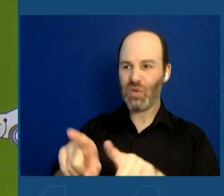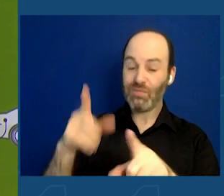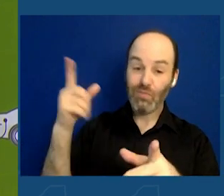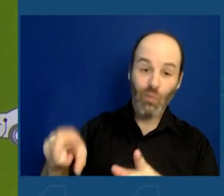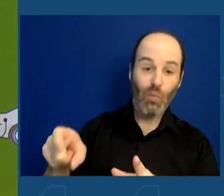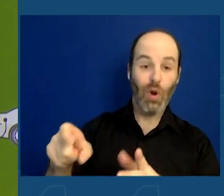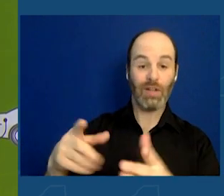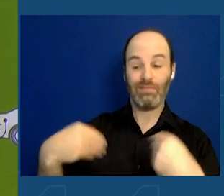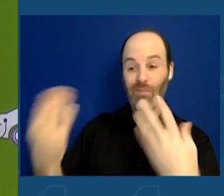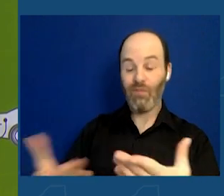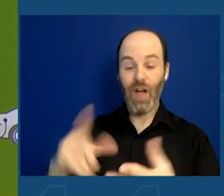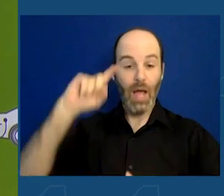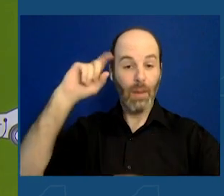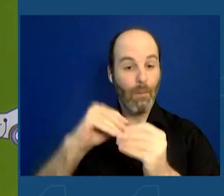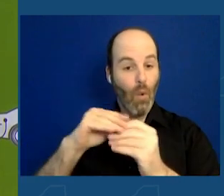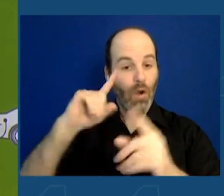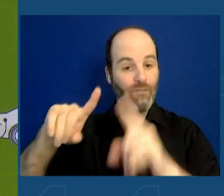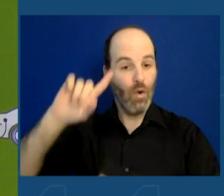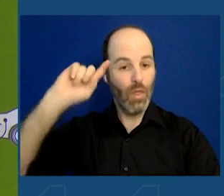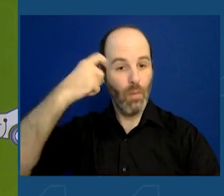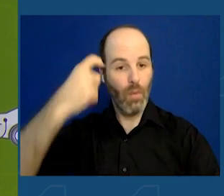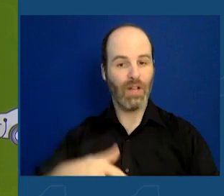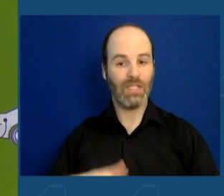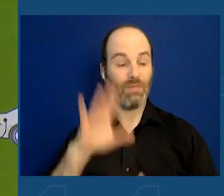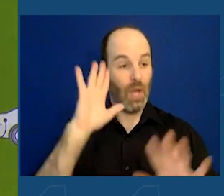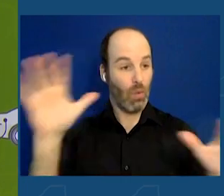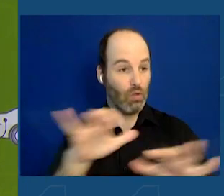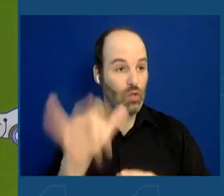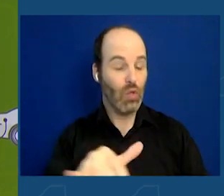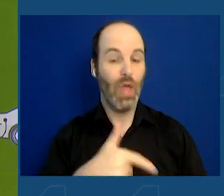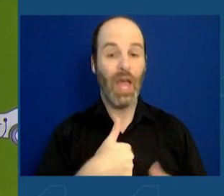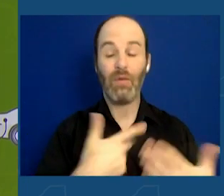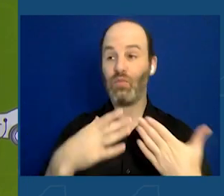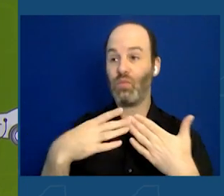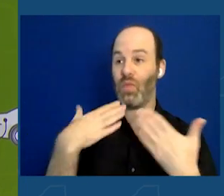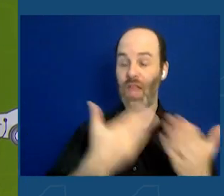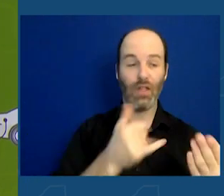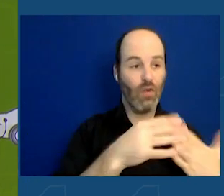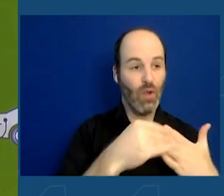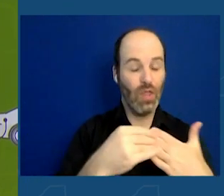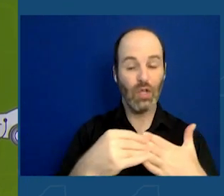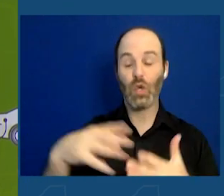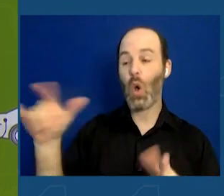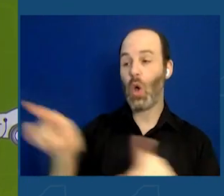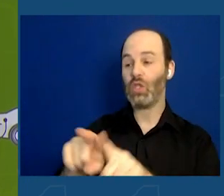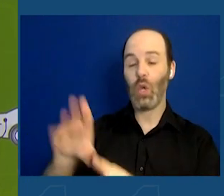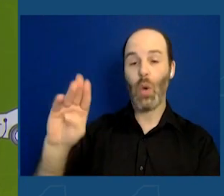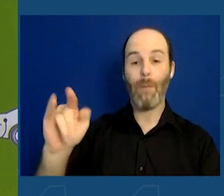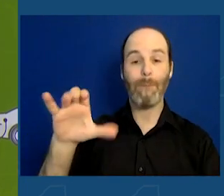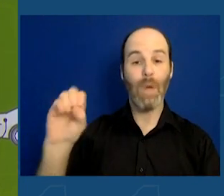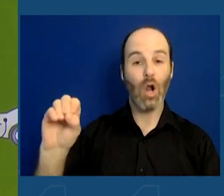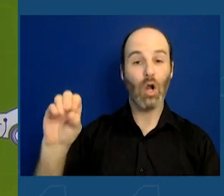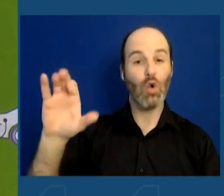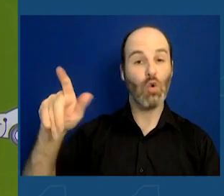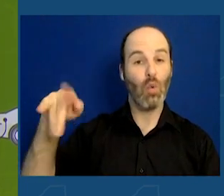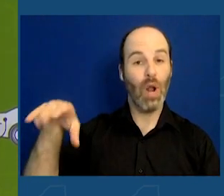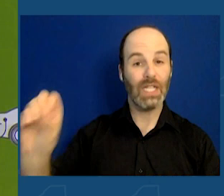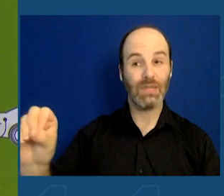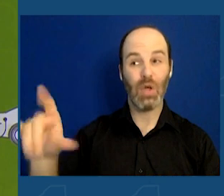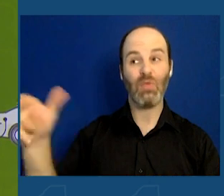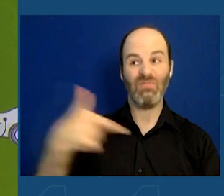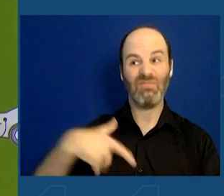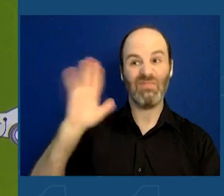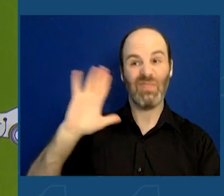do that. We'll do that, but thank you for your leadership. Also, Marcos Crespo is here, a former Assembly member who was in office when I started as